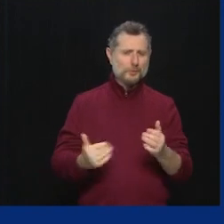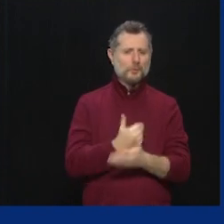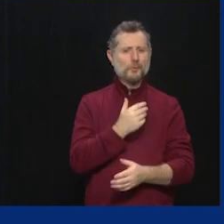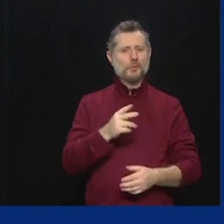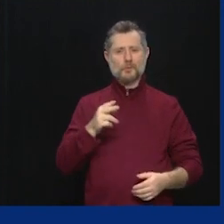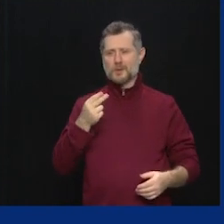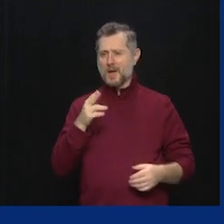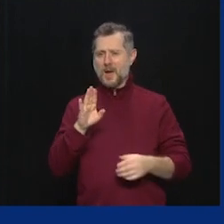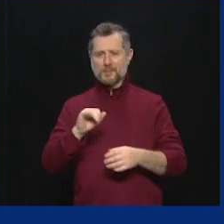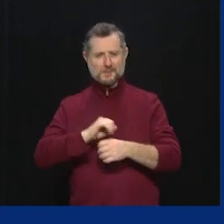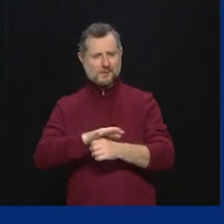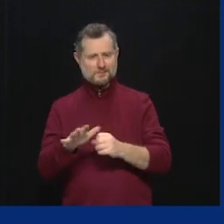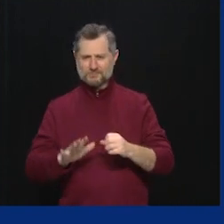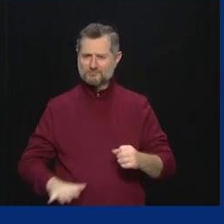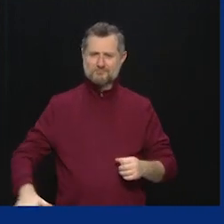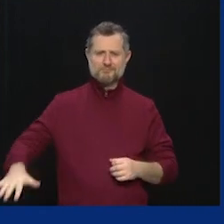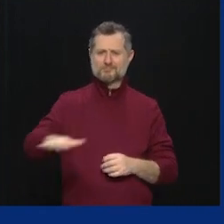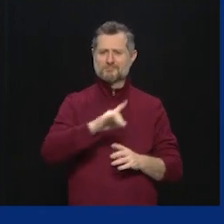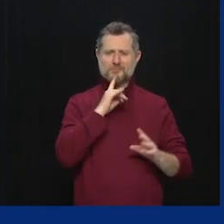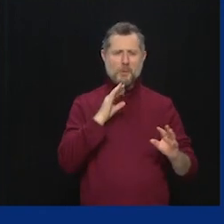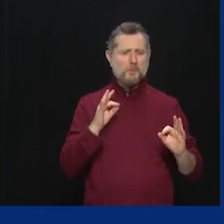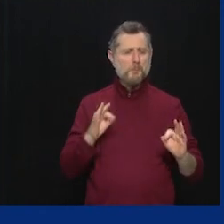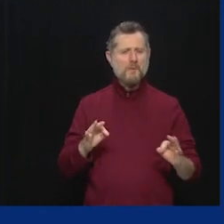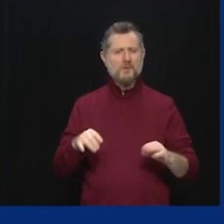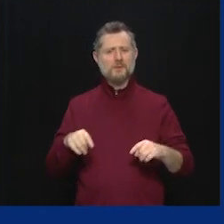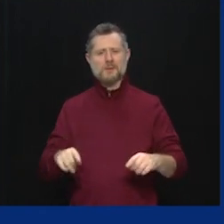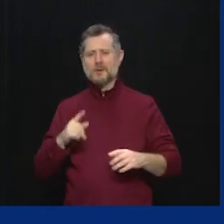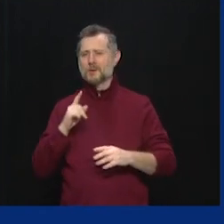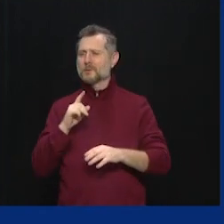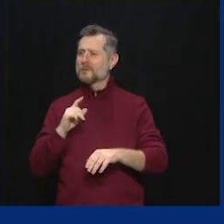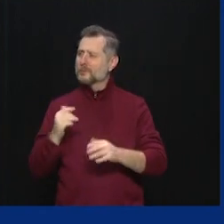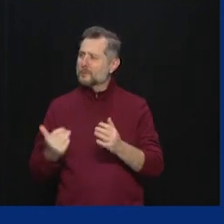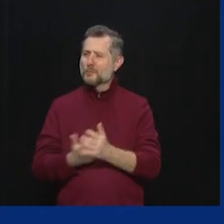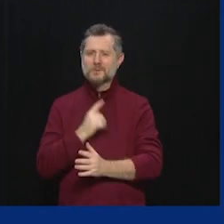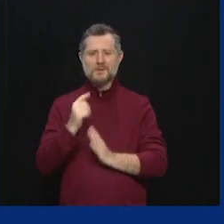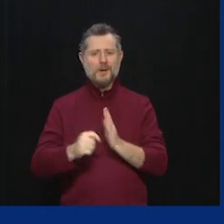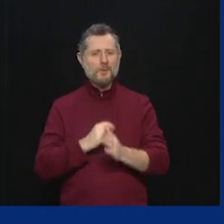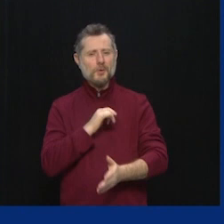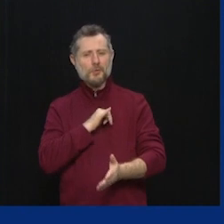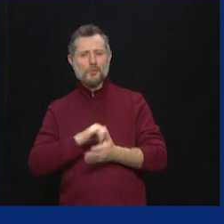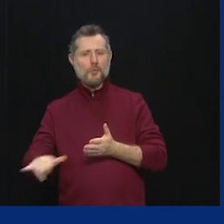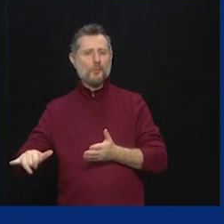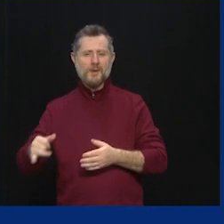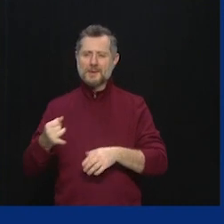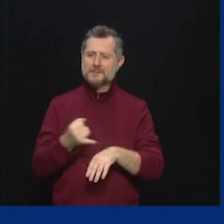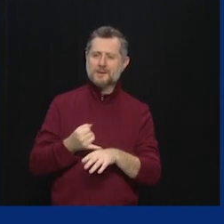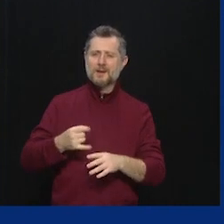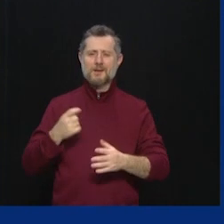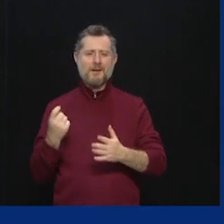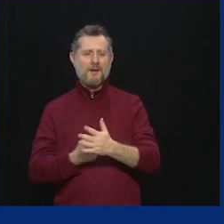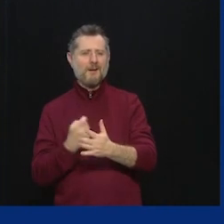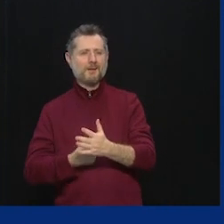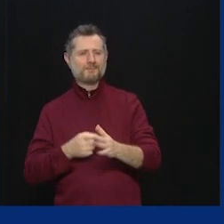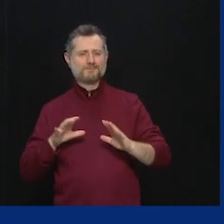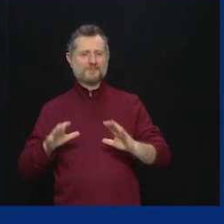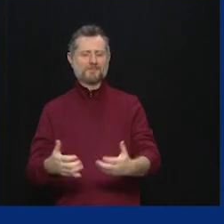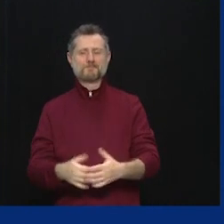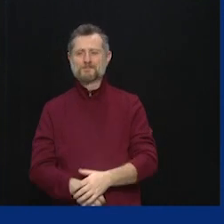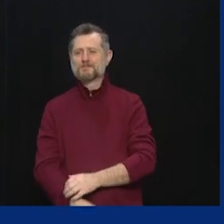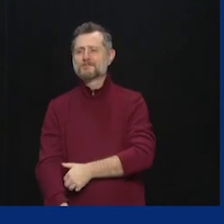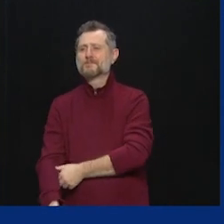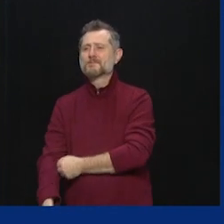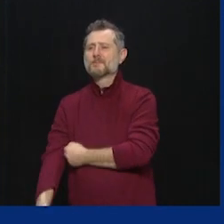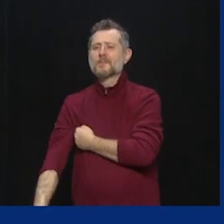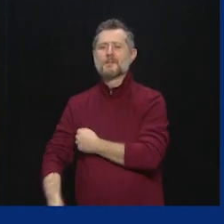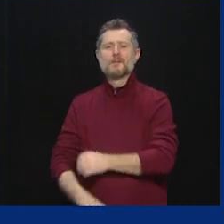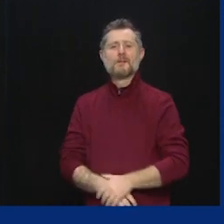new era of New York Islanders hockey. But this is just the beginning, my friends. The broader Belmont Park